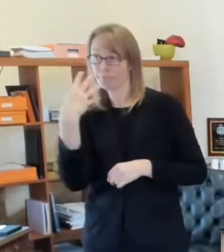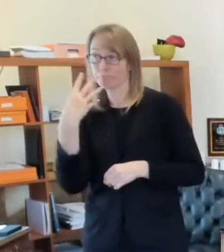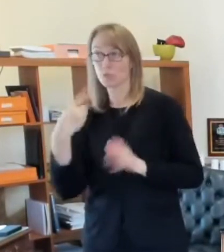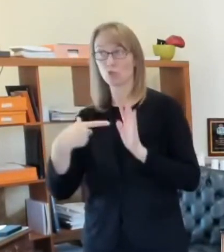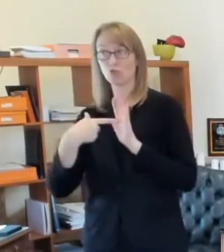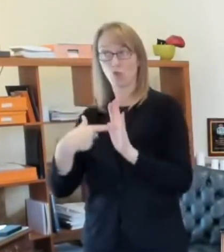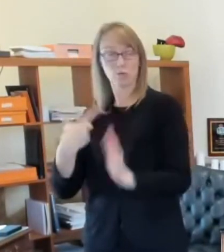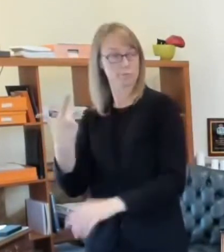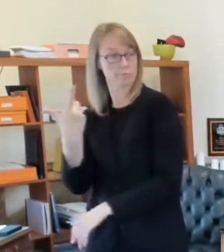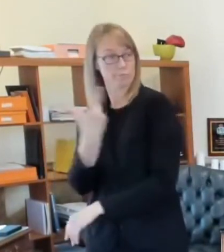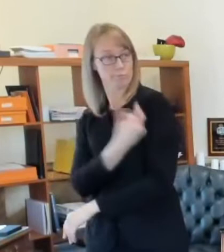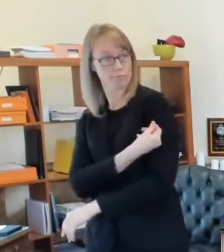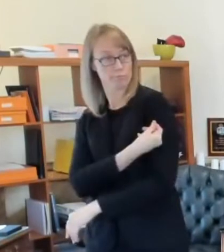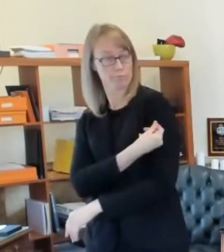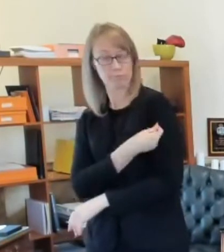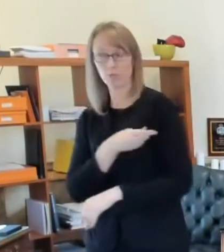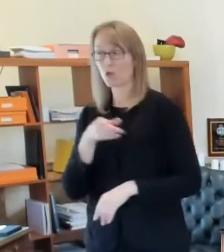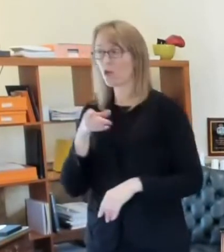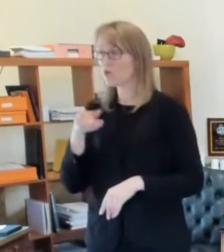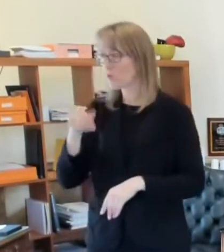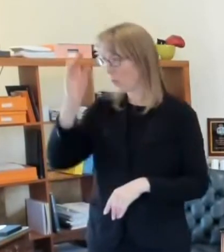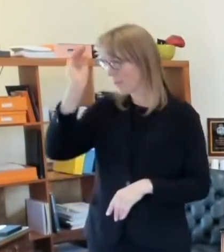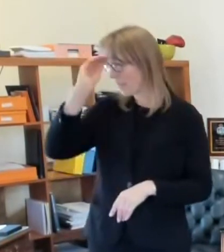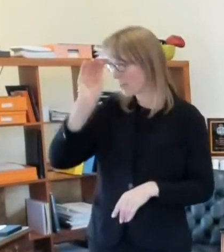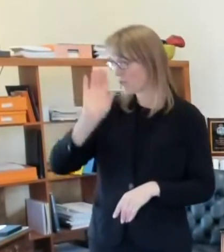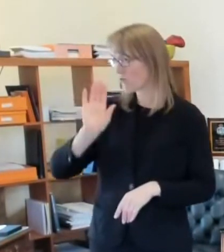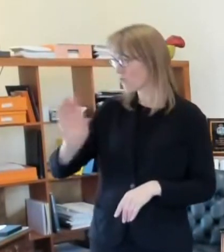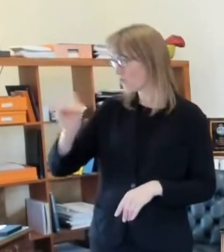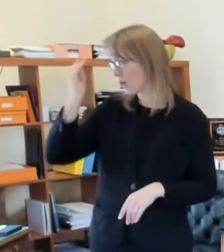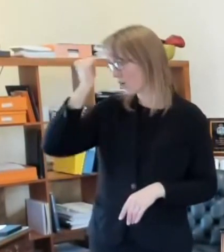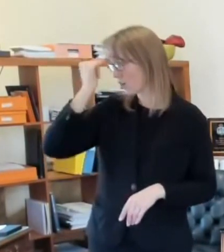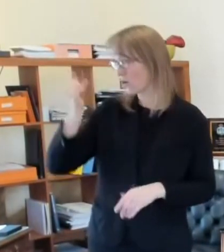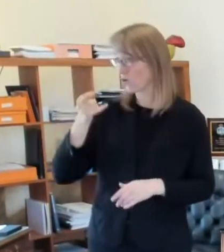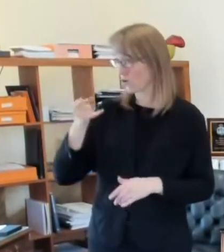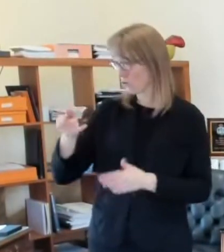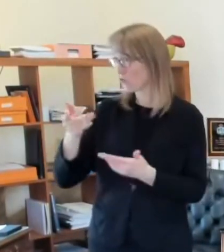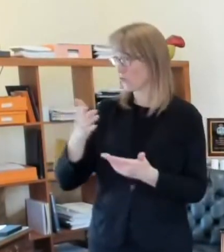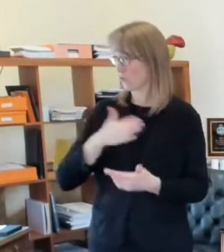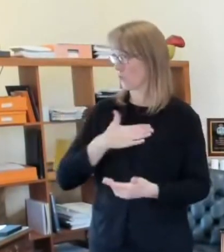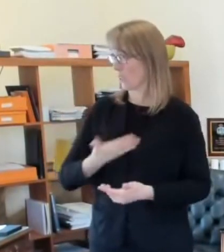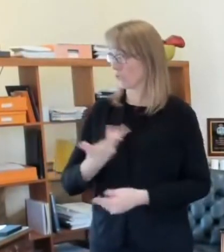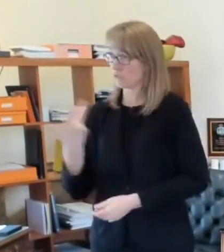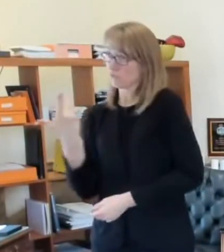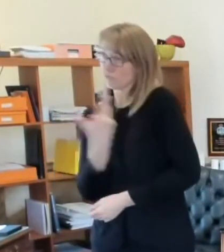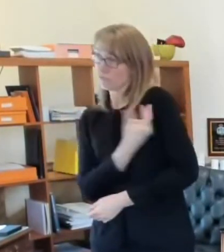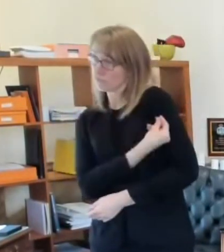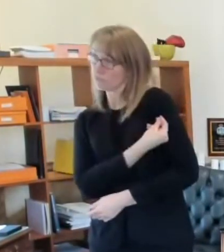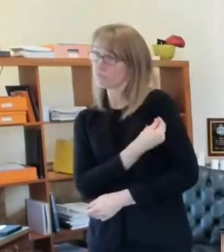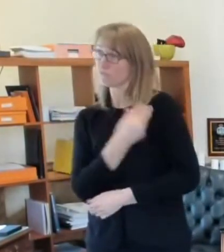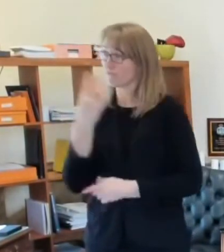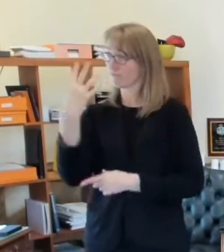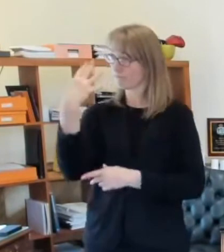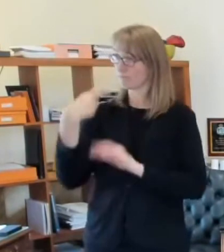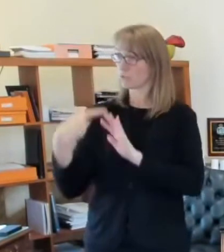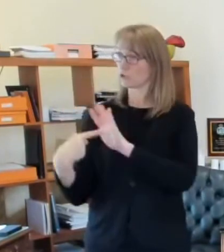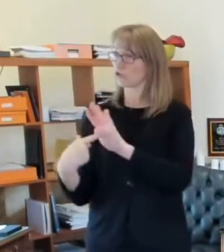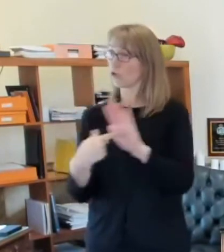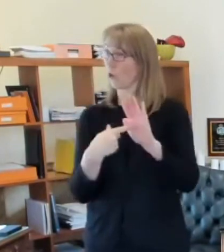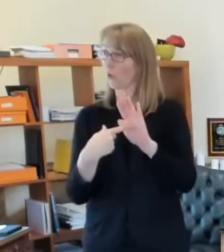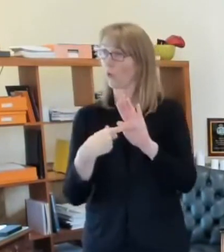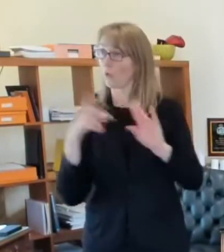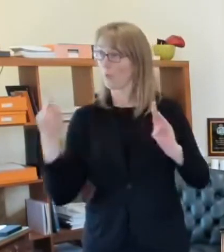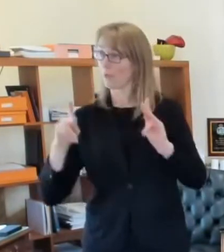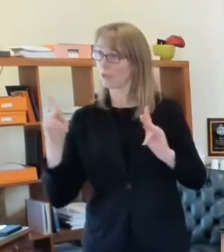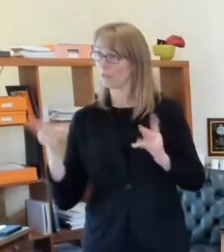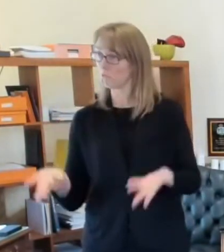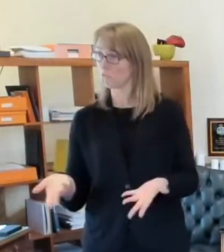something you'd be willing to consider doing it publicly to encourage trust in the new vaccine? Well, I